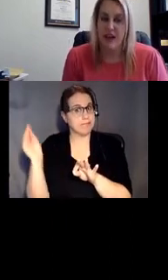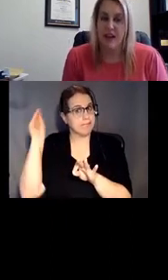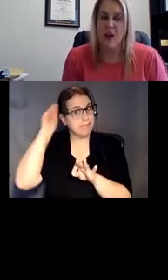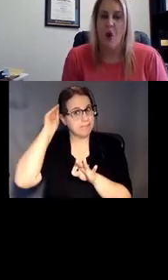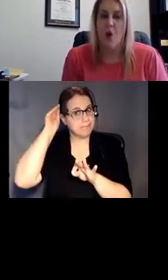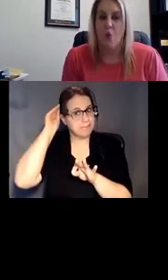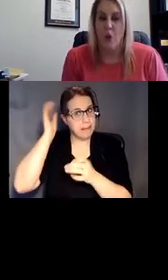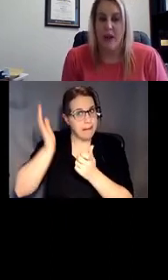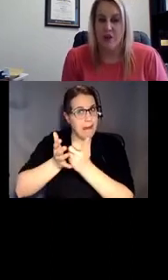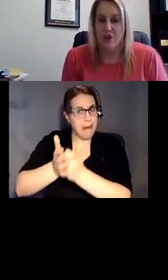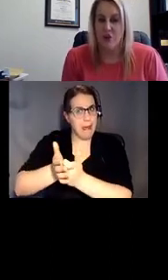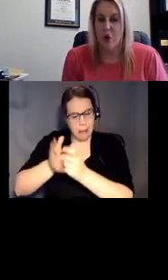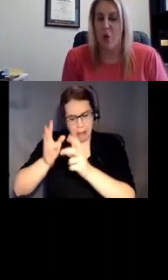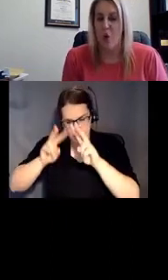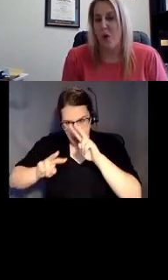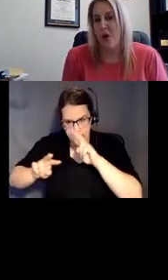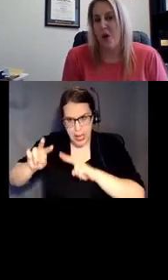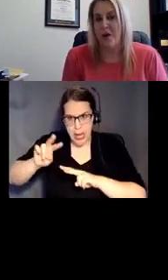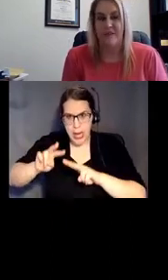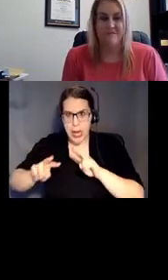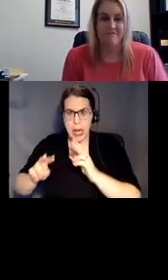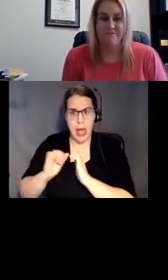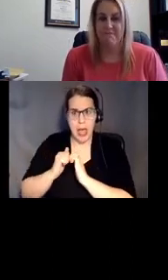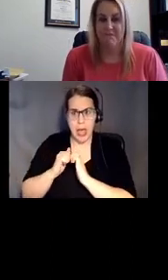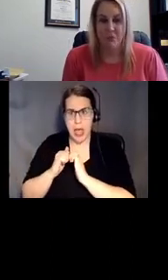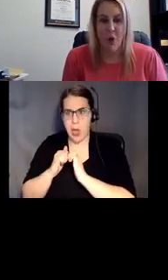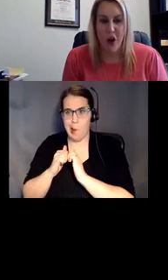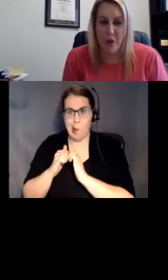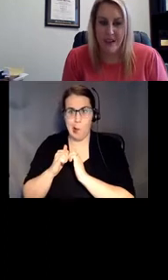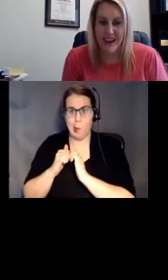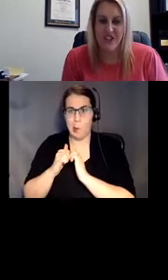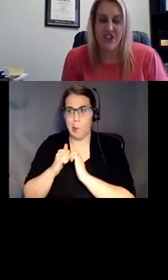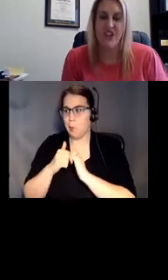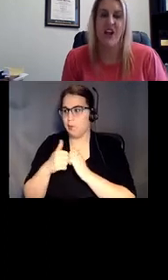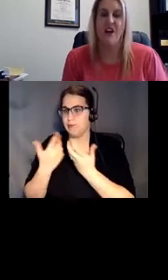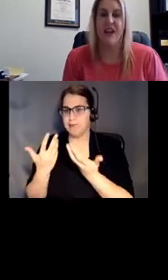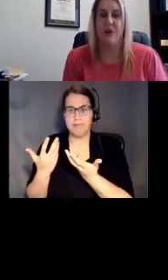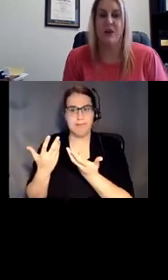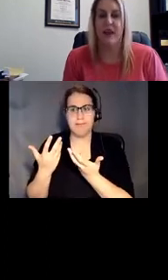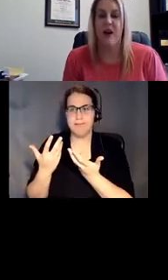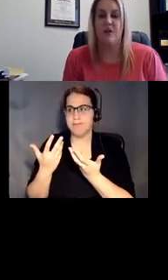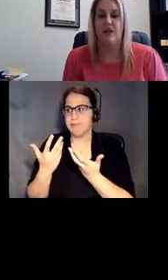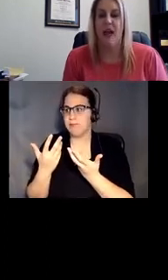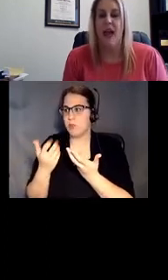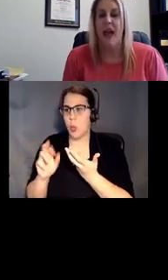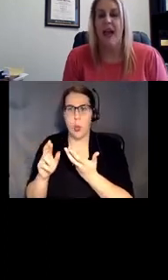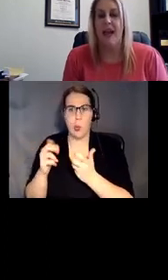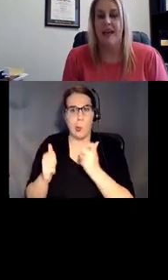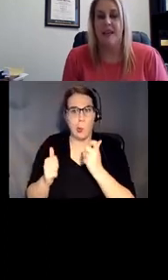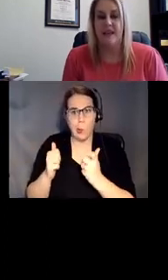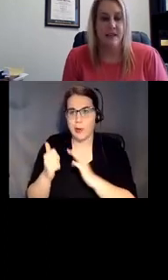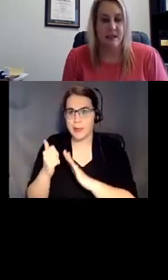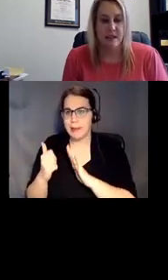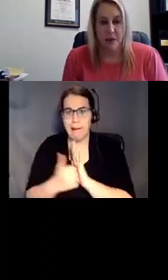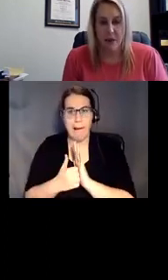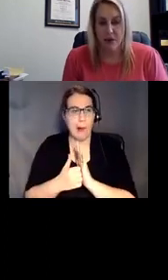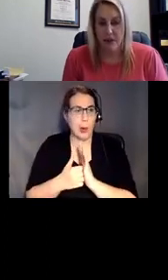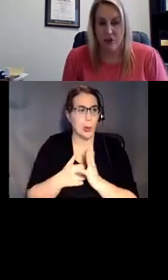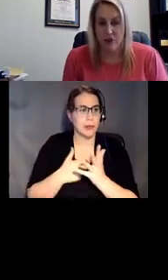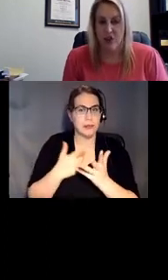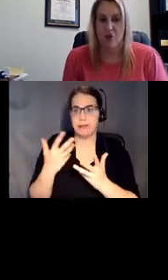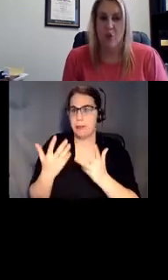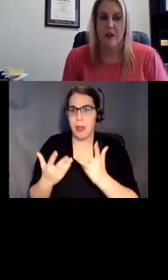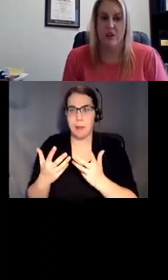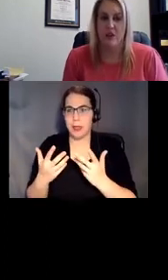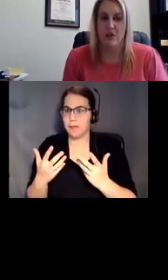you're deciding which or what combination of ABLE accounts and supplemental